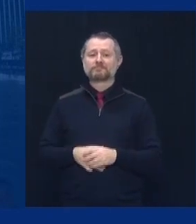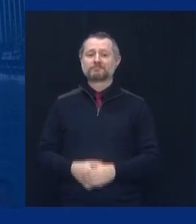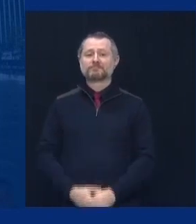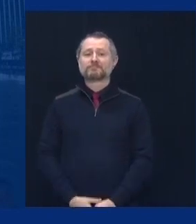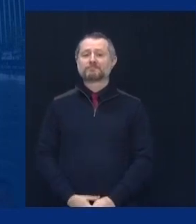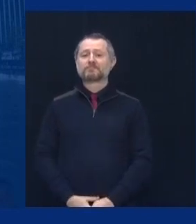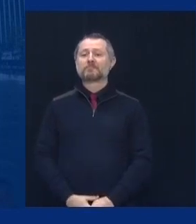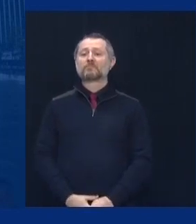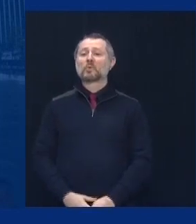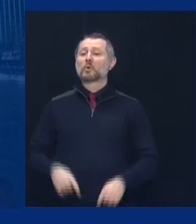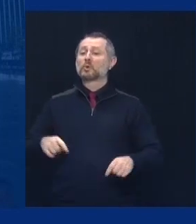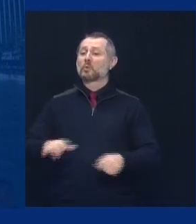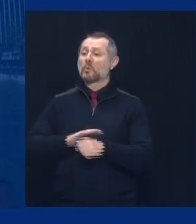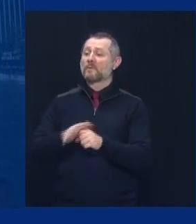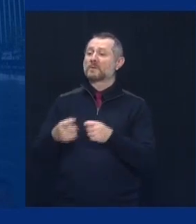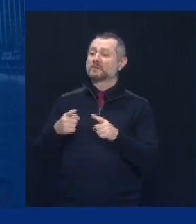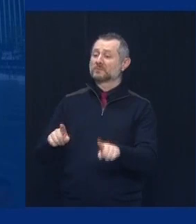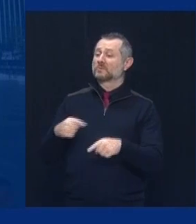COVID, many